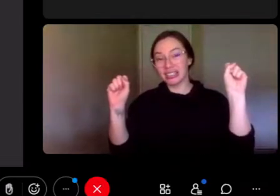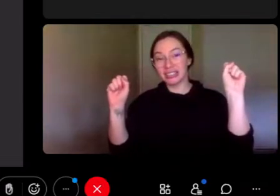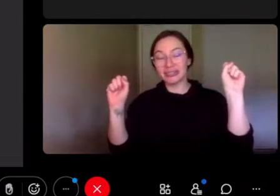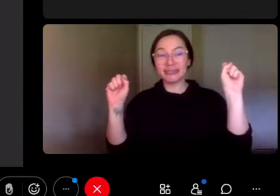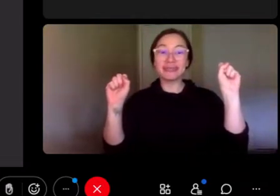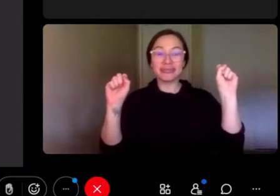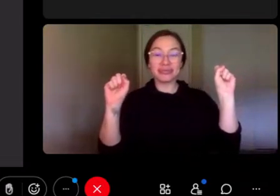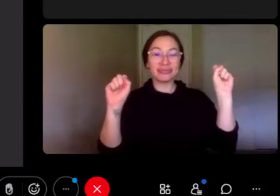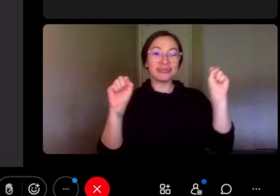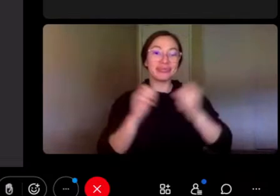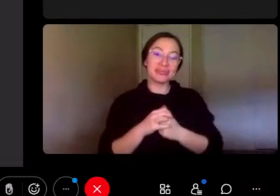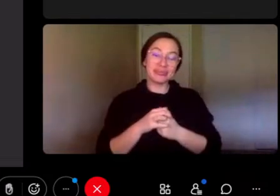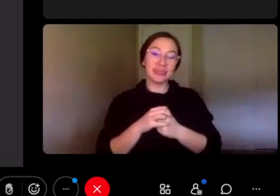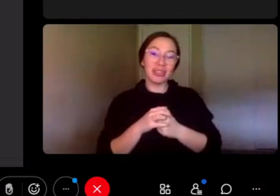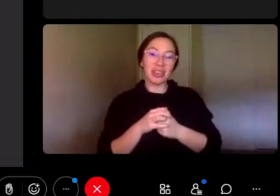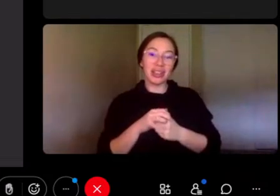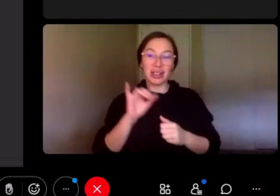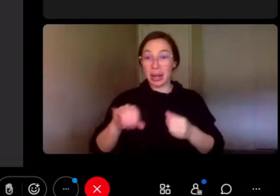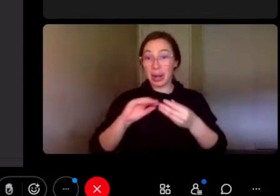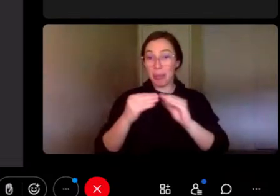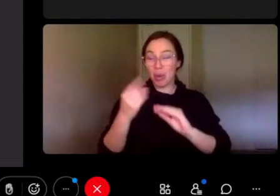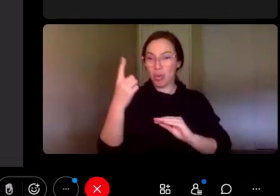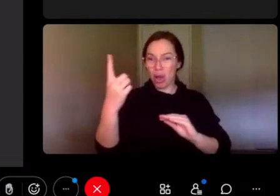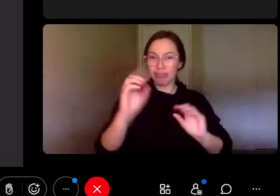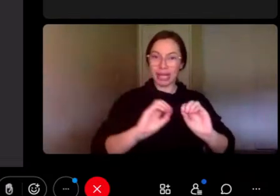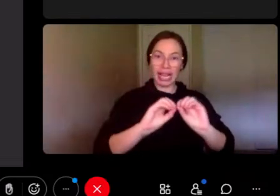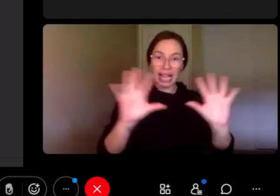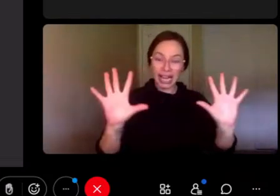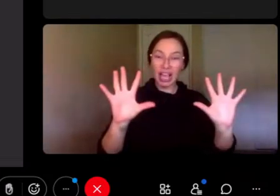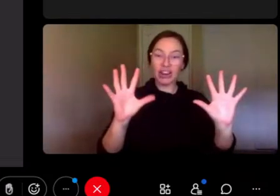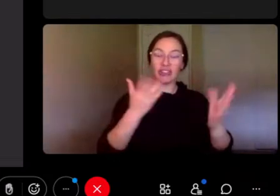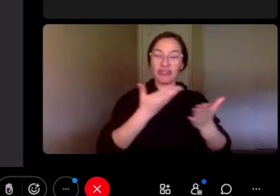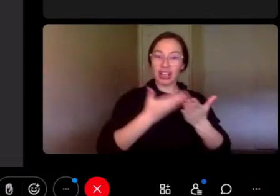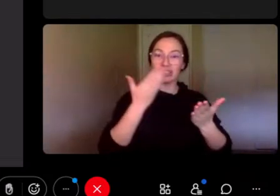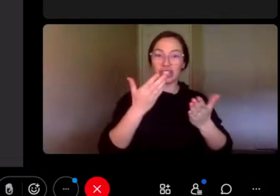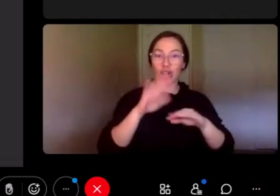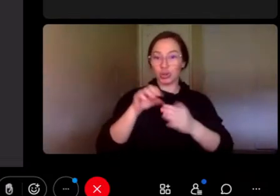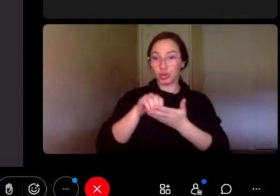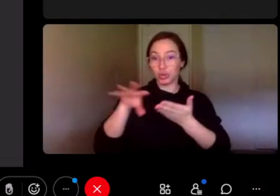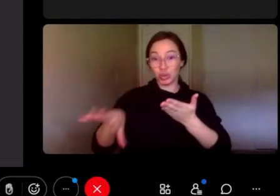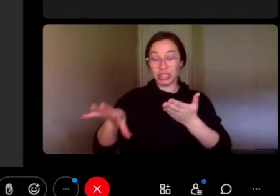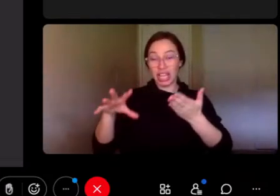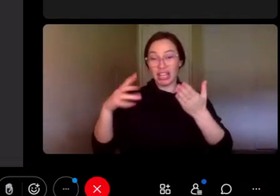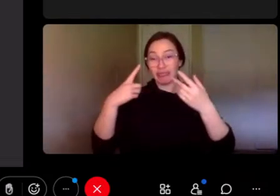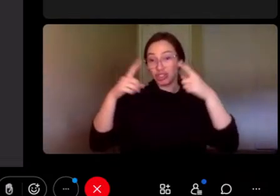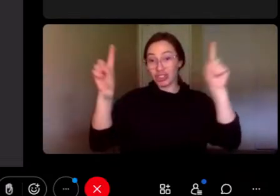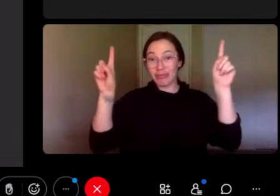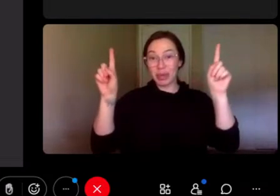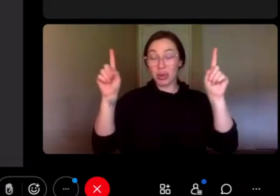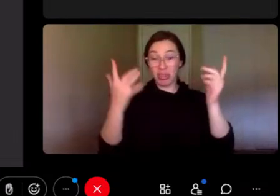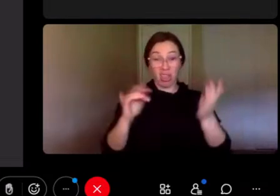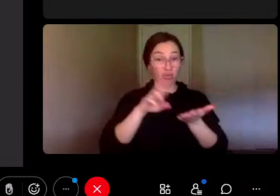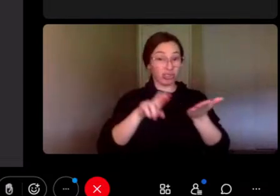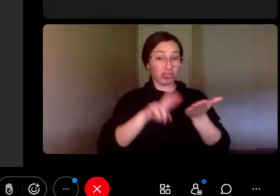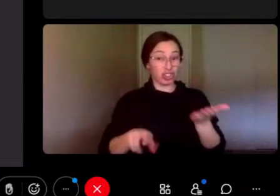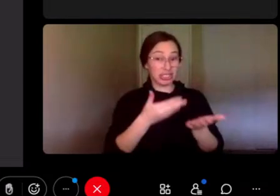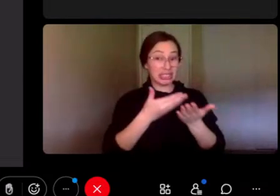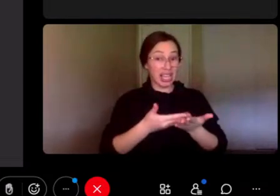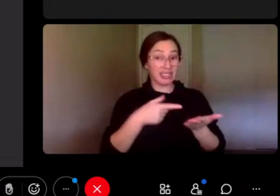but the superintendent is the number one indicator or factor on student achievement. It's just what the research says.